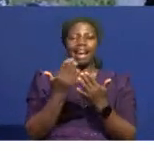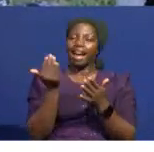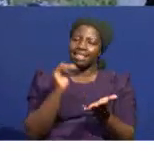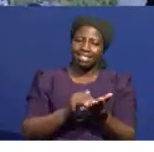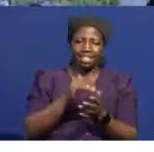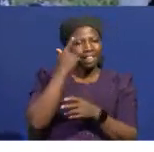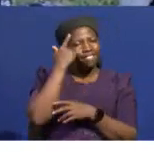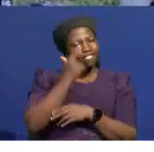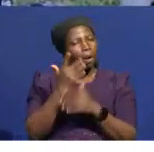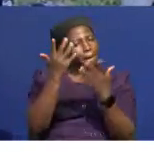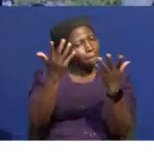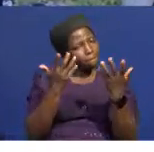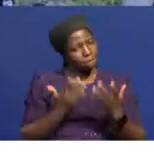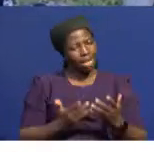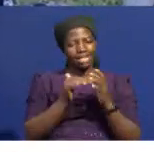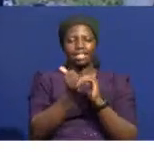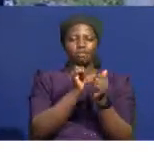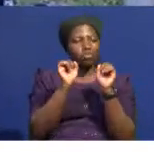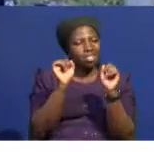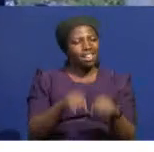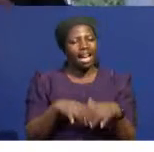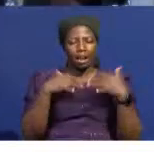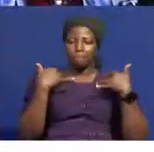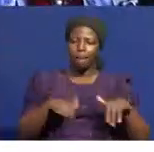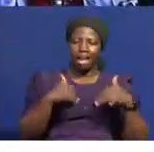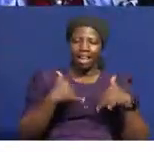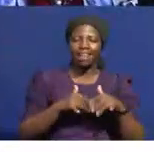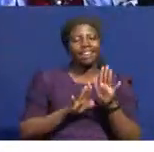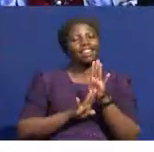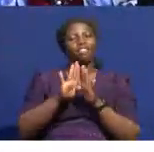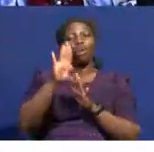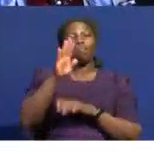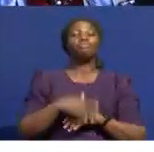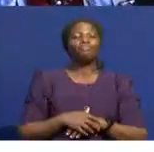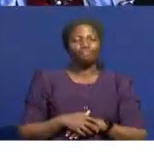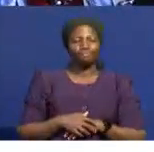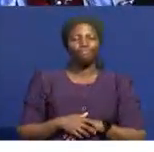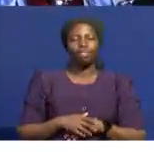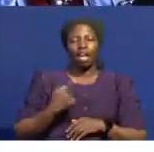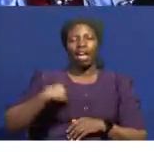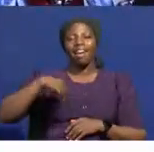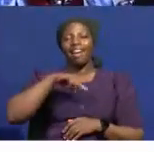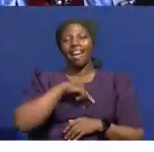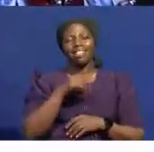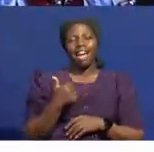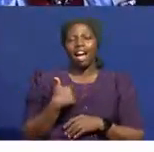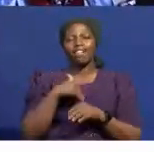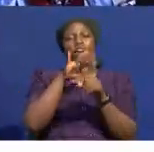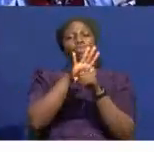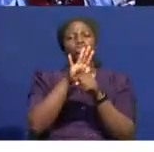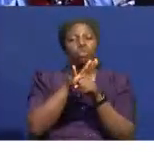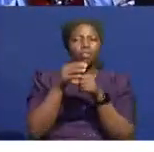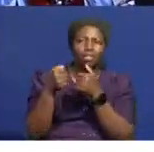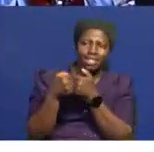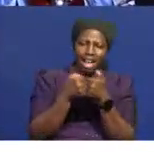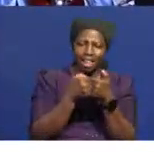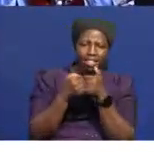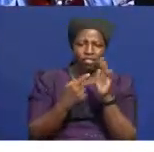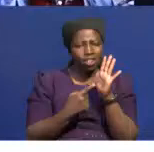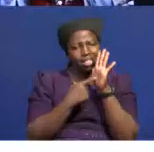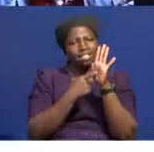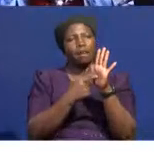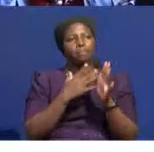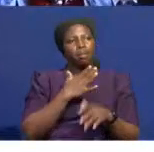kutuletea e-sports, tunaweza cheza, tunaweza enda mbele. We normally undergo a lot of challenges, like in